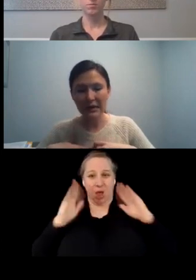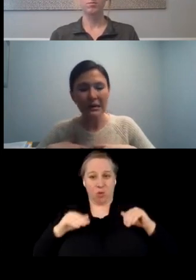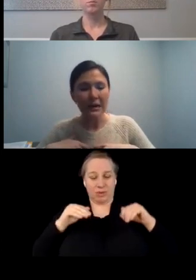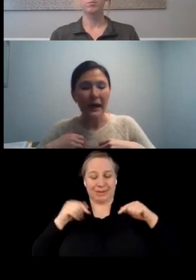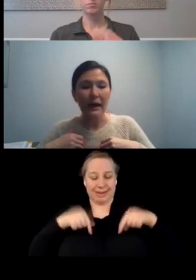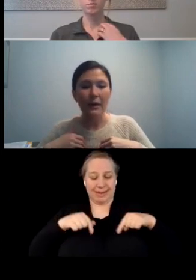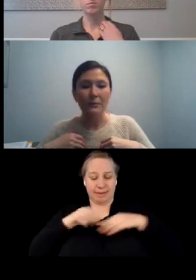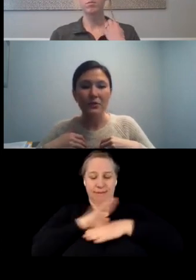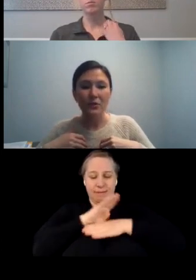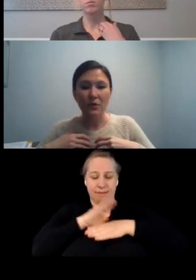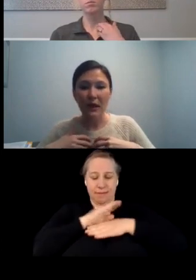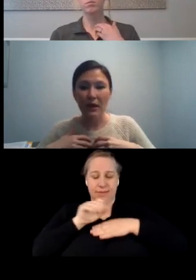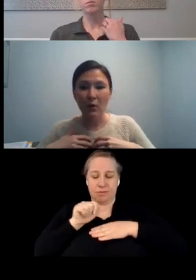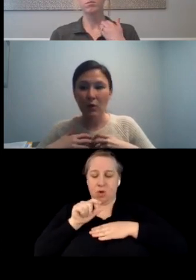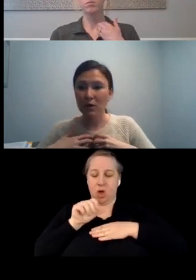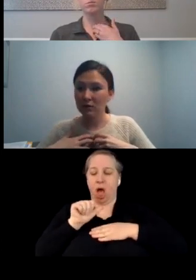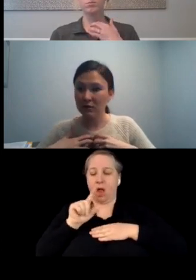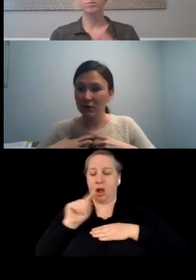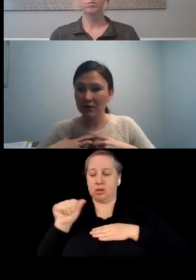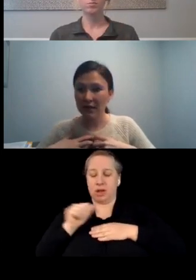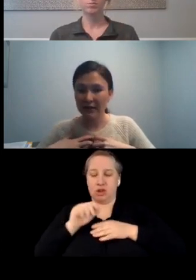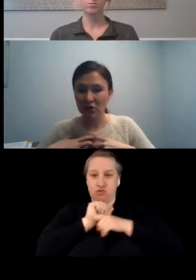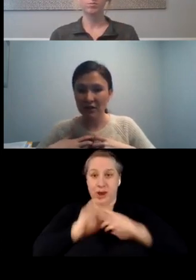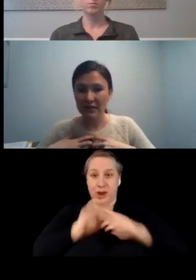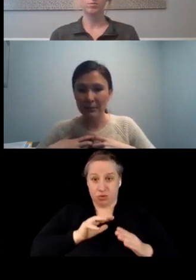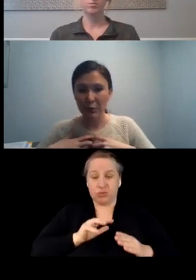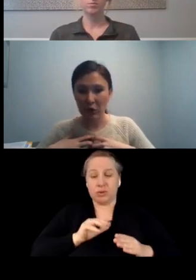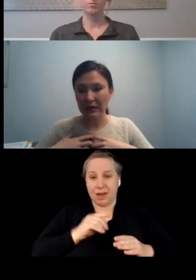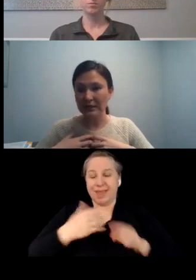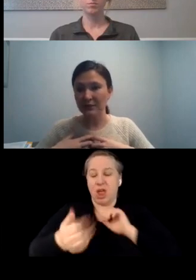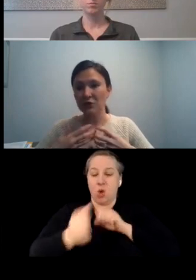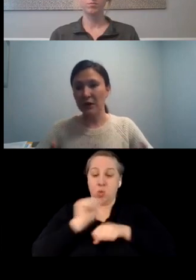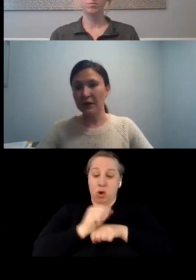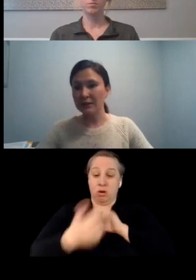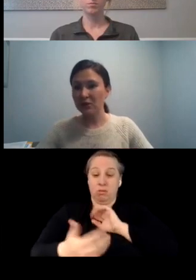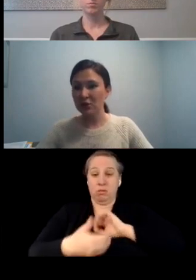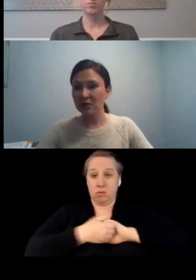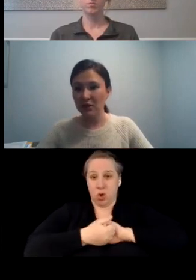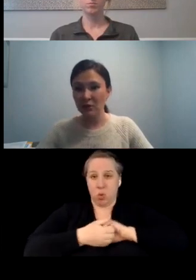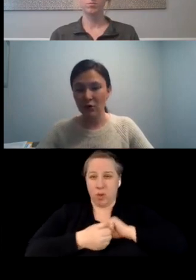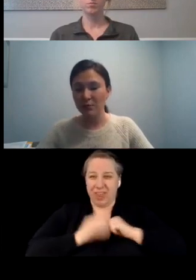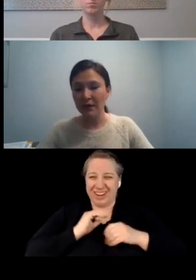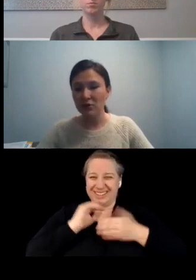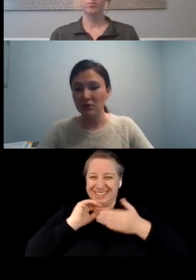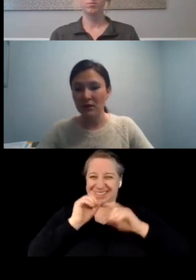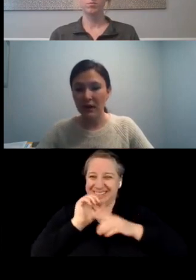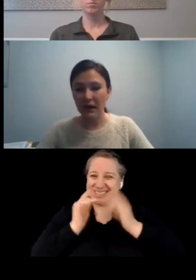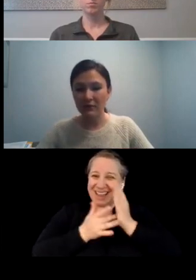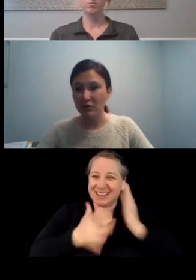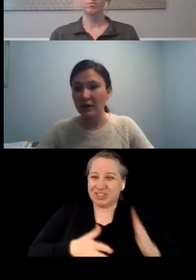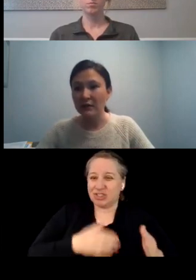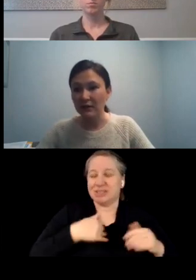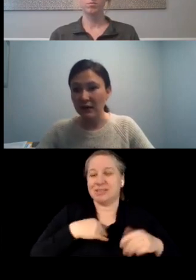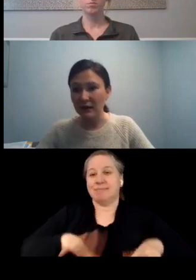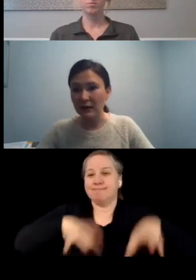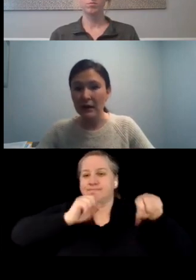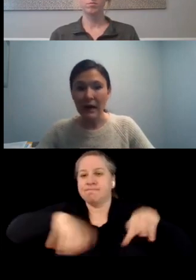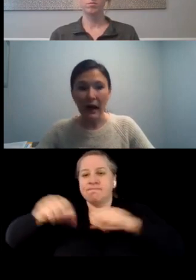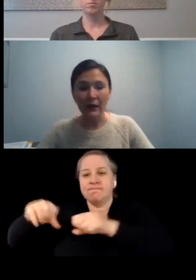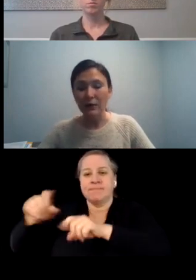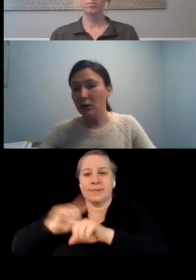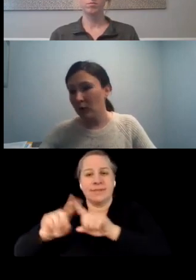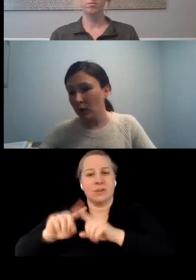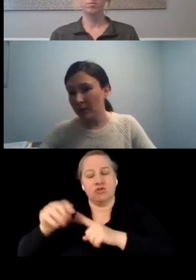with Alta. So they work closely with our technicians and put on different training sessions in order to make sure that they have the training that they